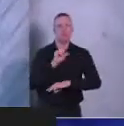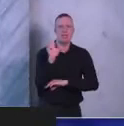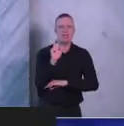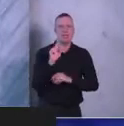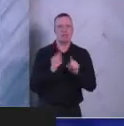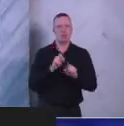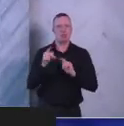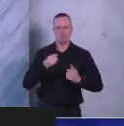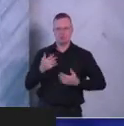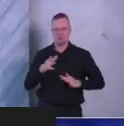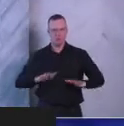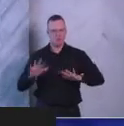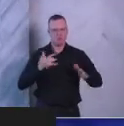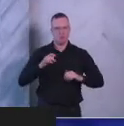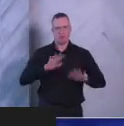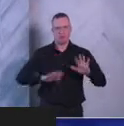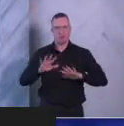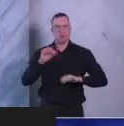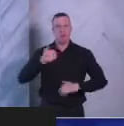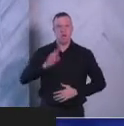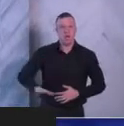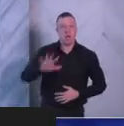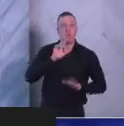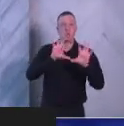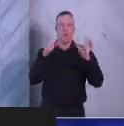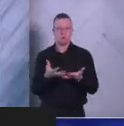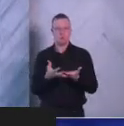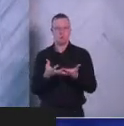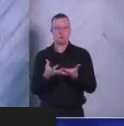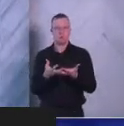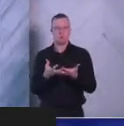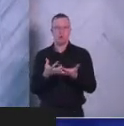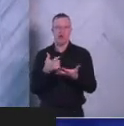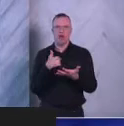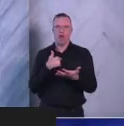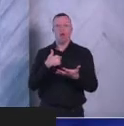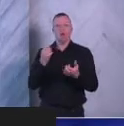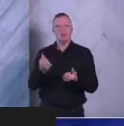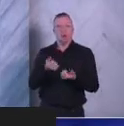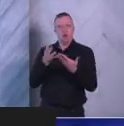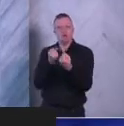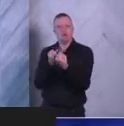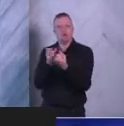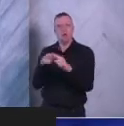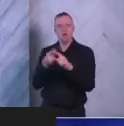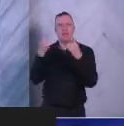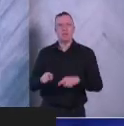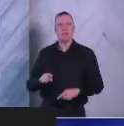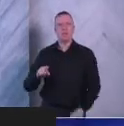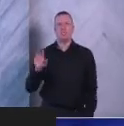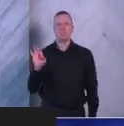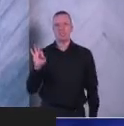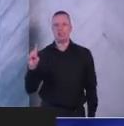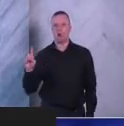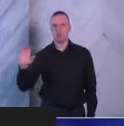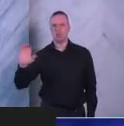generated throughout not just Canada, but indeed the world. I was very discouraged when 91